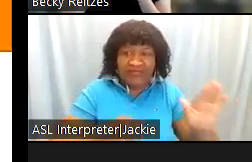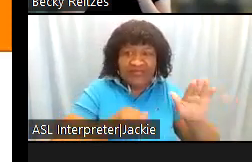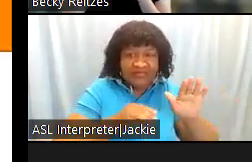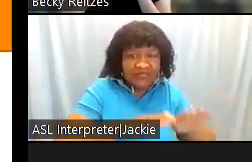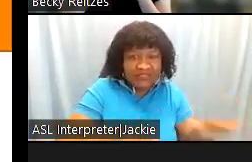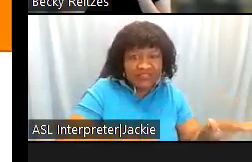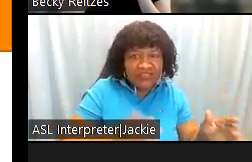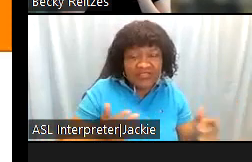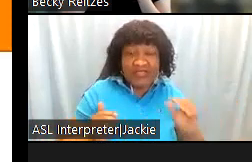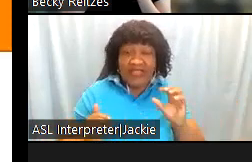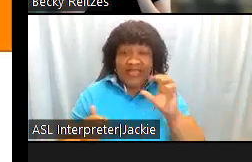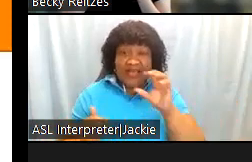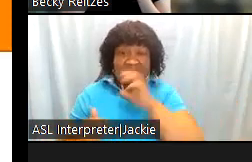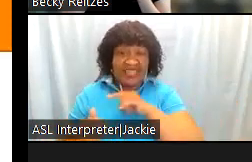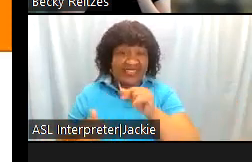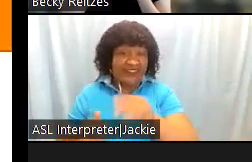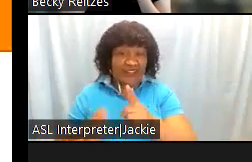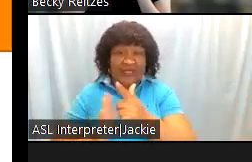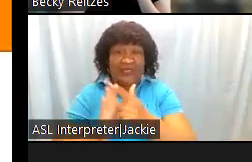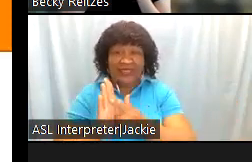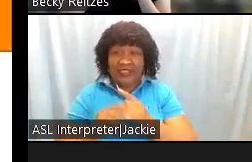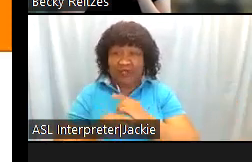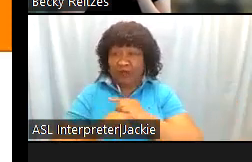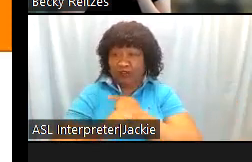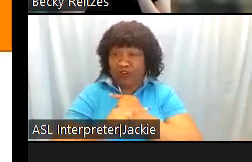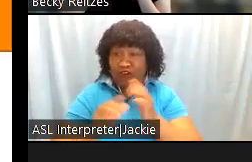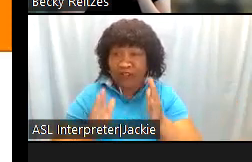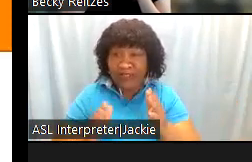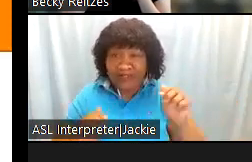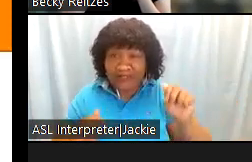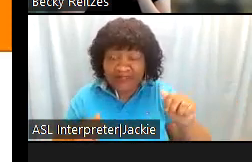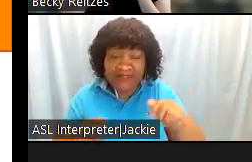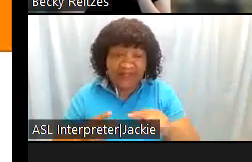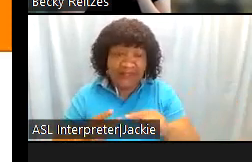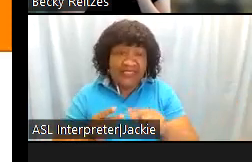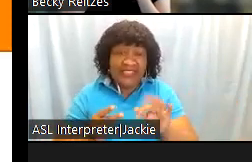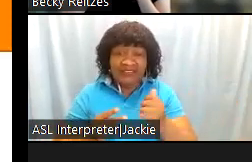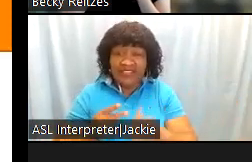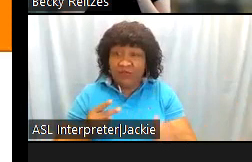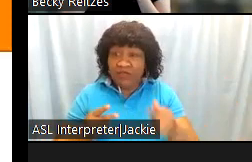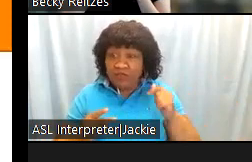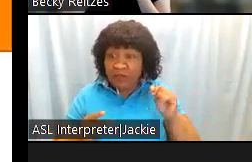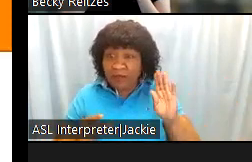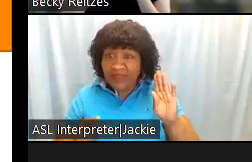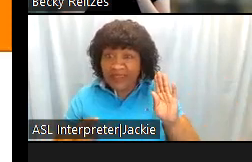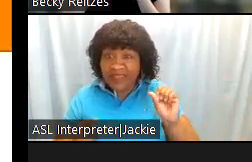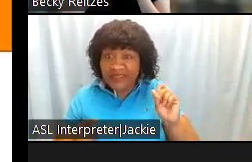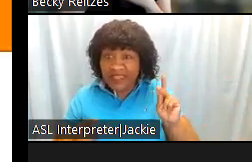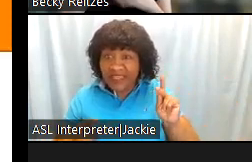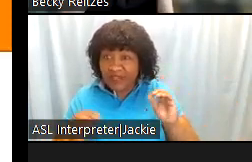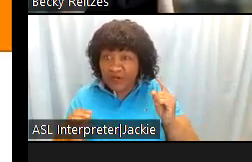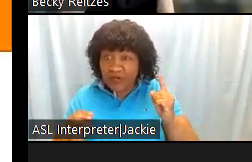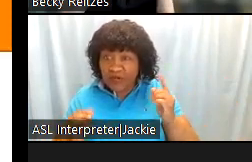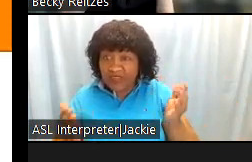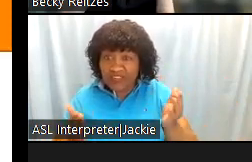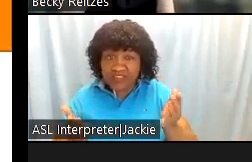My guess is if folks are legal guardians, absolutely. But anyone on the call from BSK who knows the answer